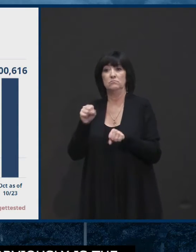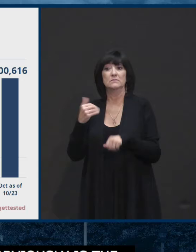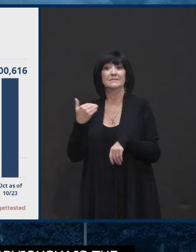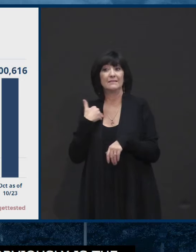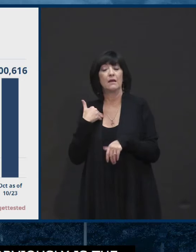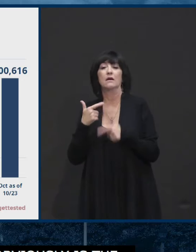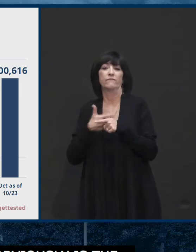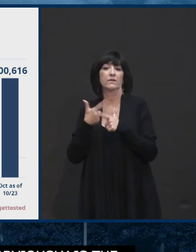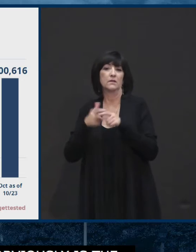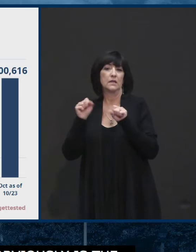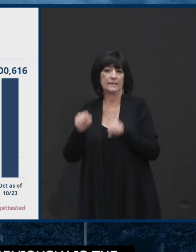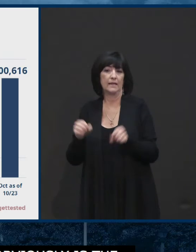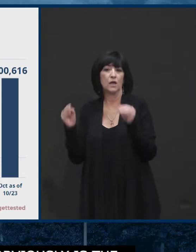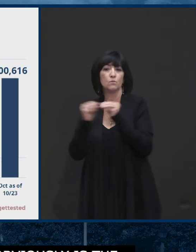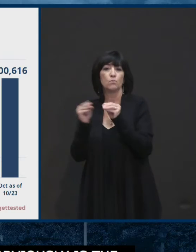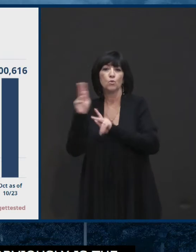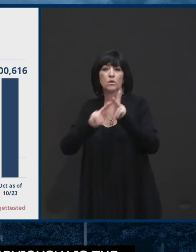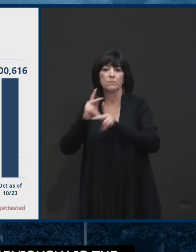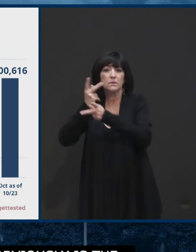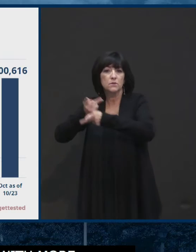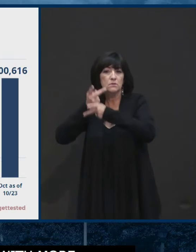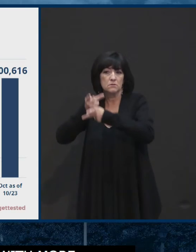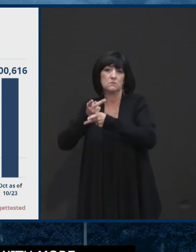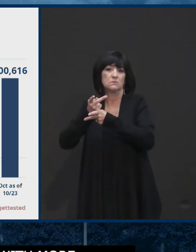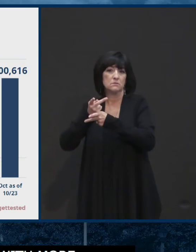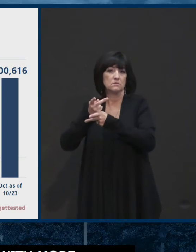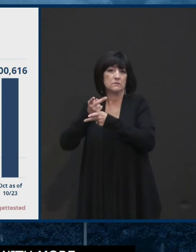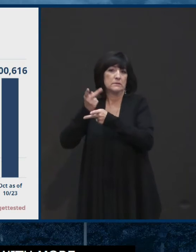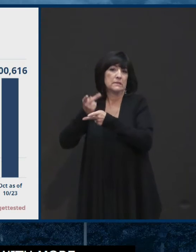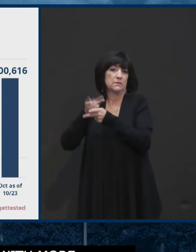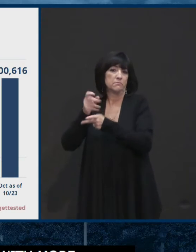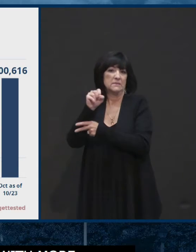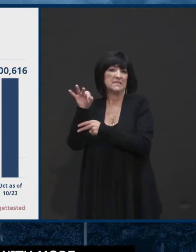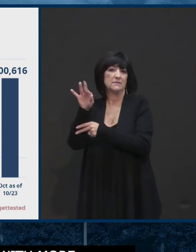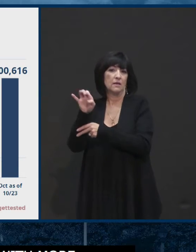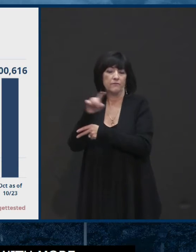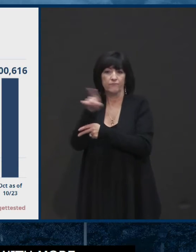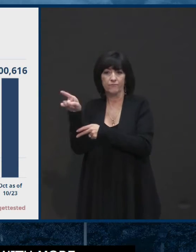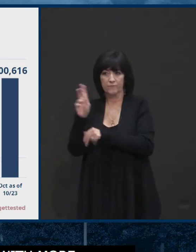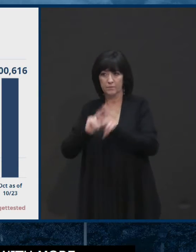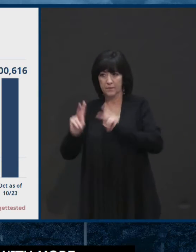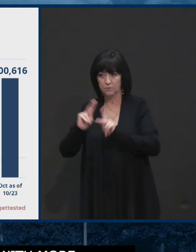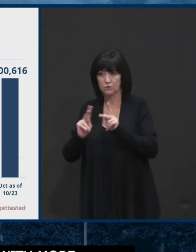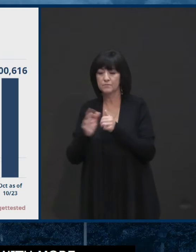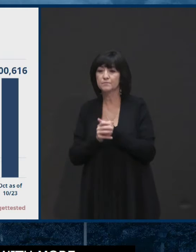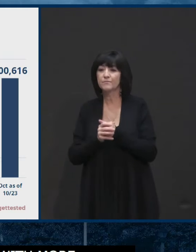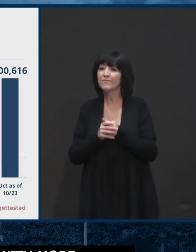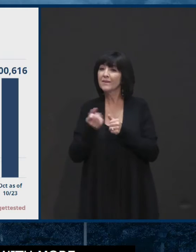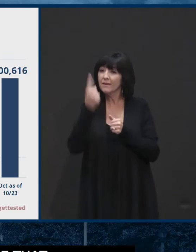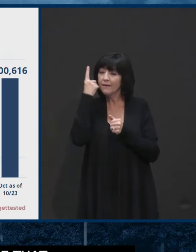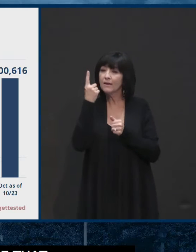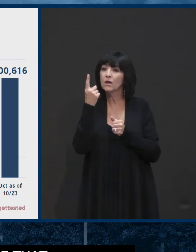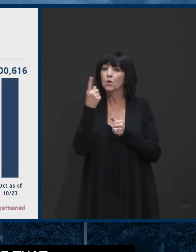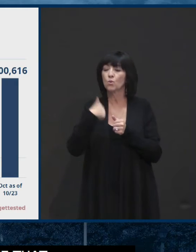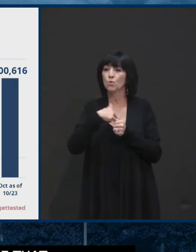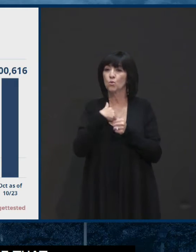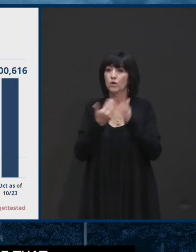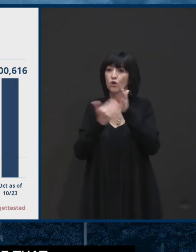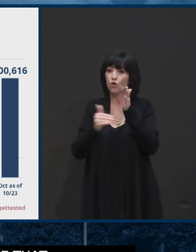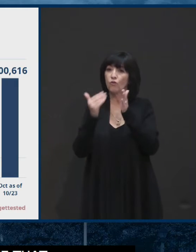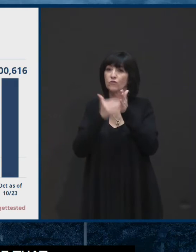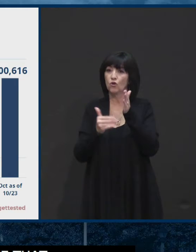other important factor is to see that difference between the number of persons tested and the